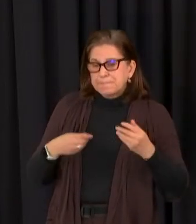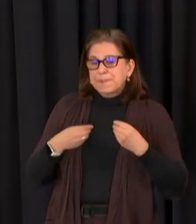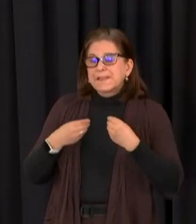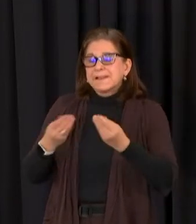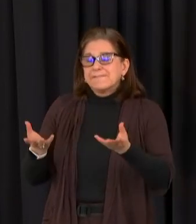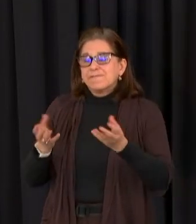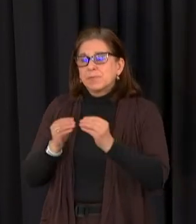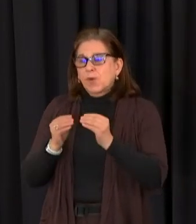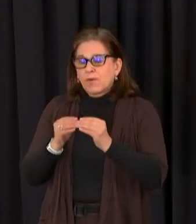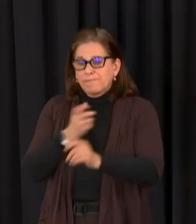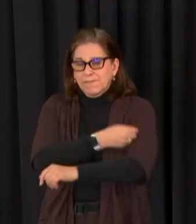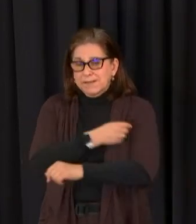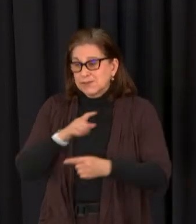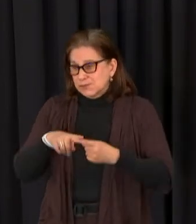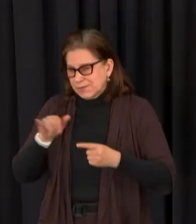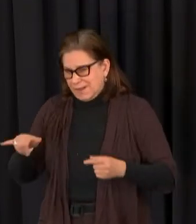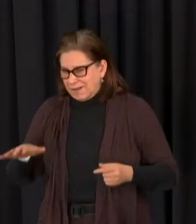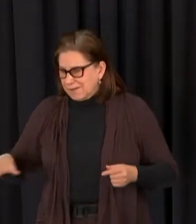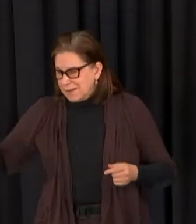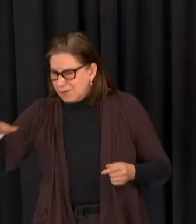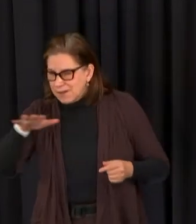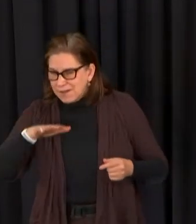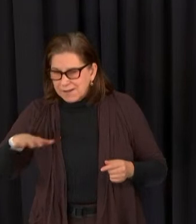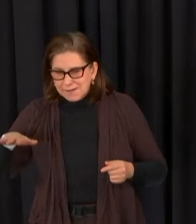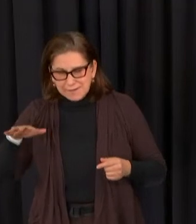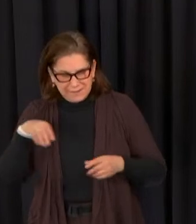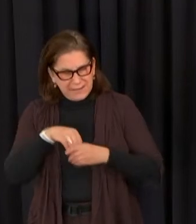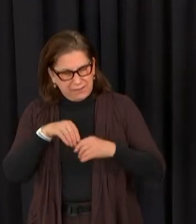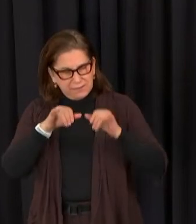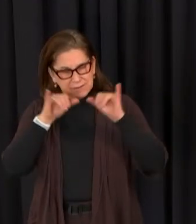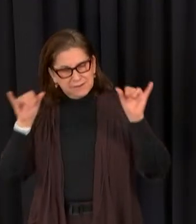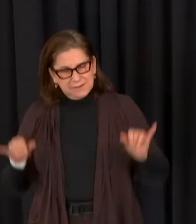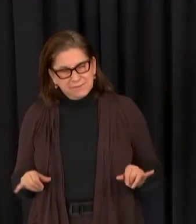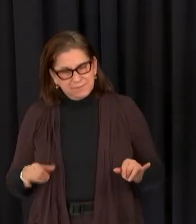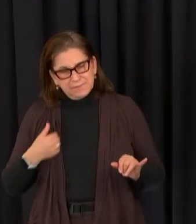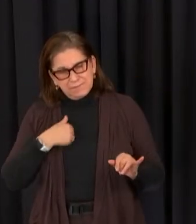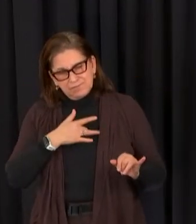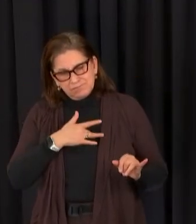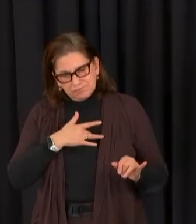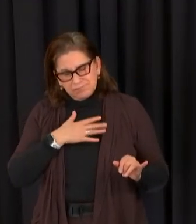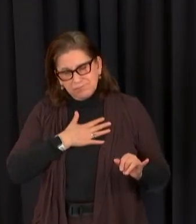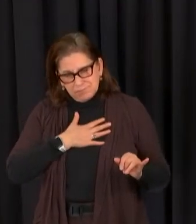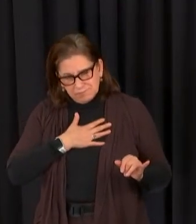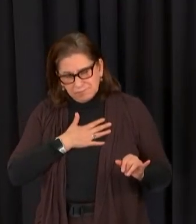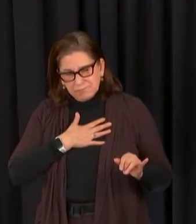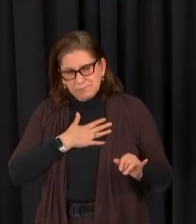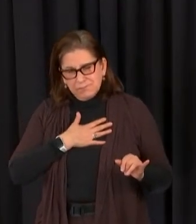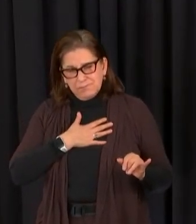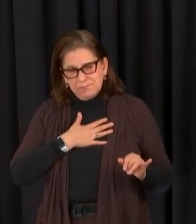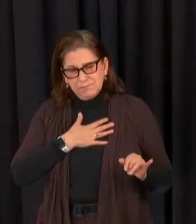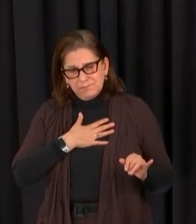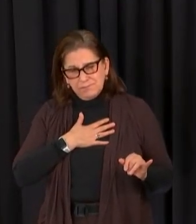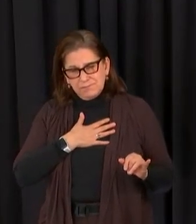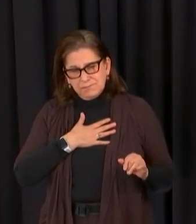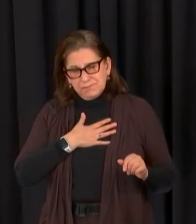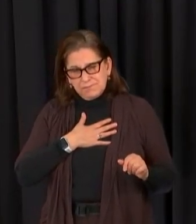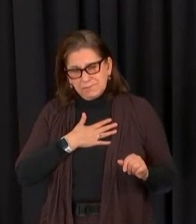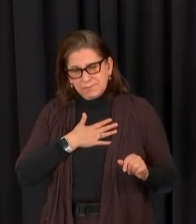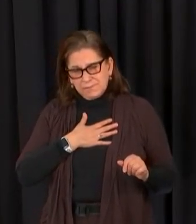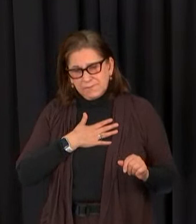And we're heartened that federally, the Biden administration is pumping more